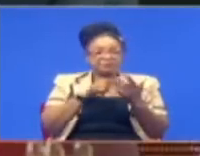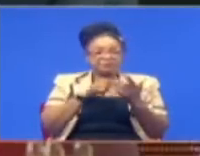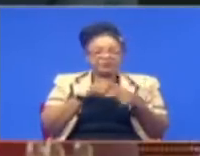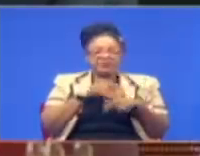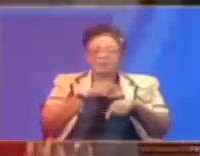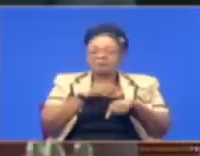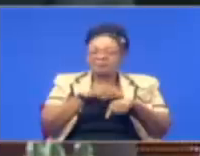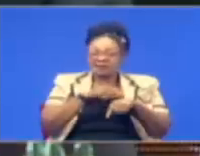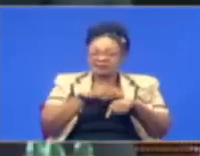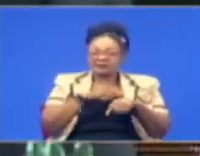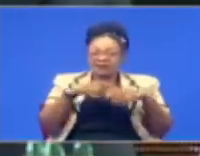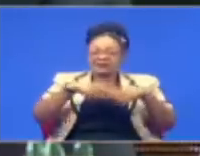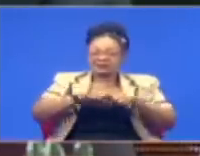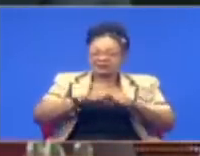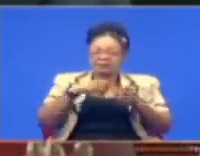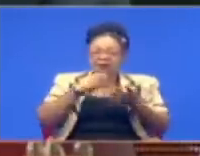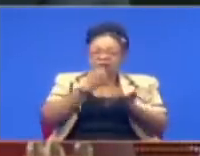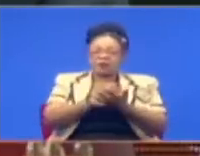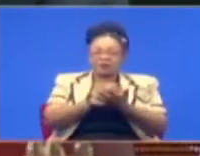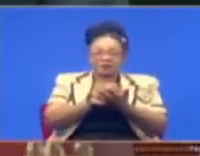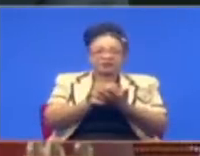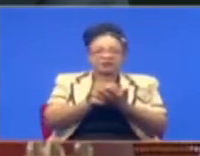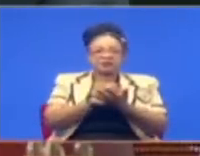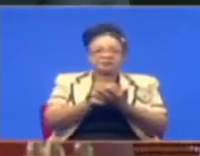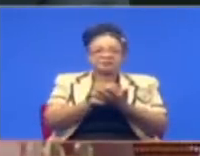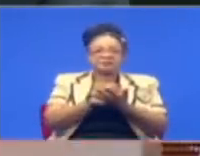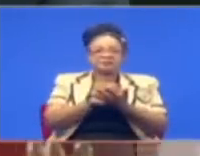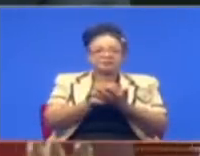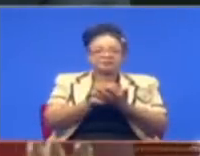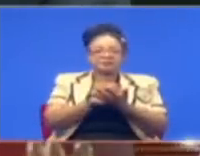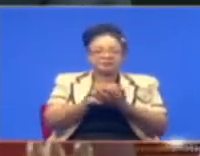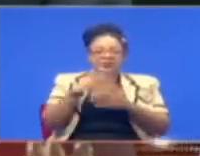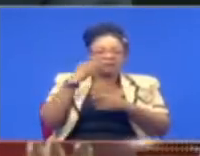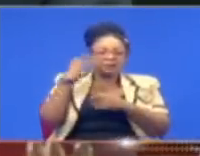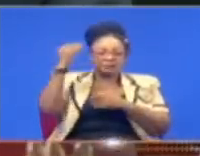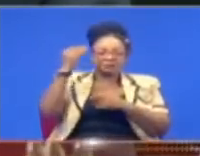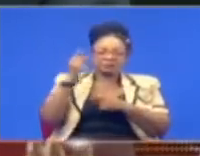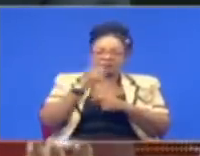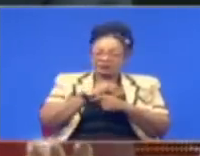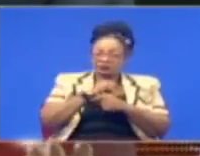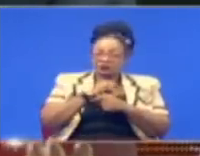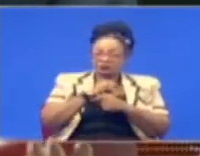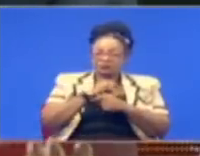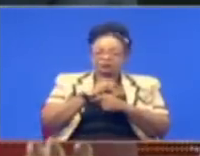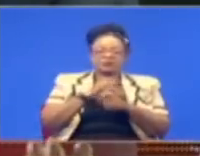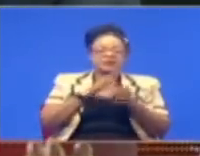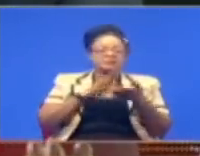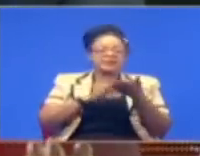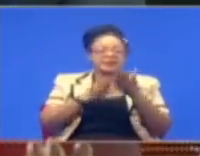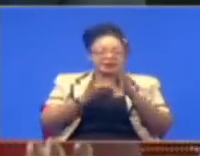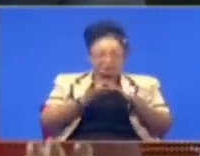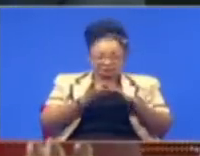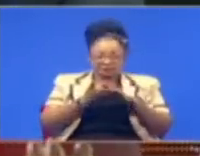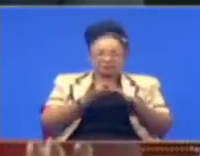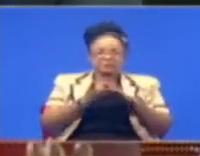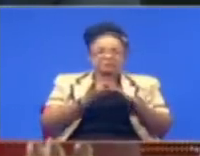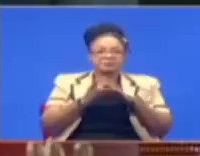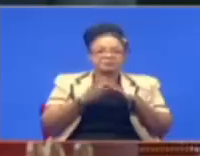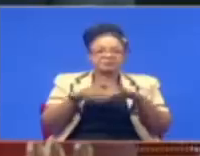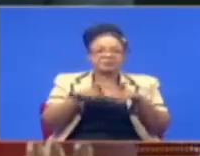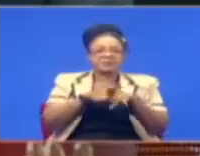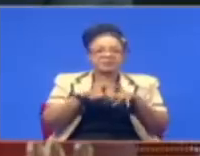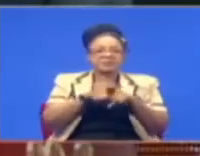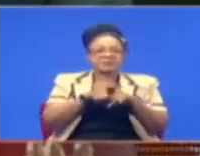my judicial office, my oath of office, it becomes a divorce, the cut